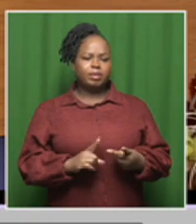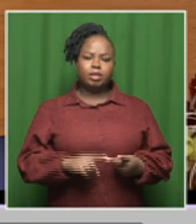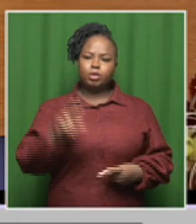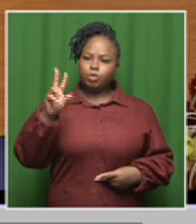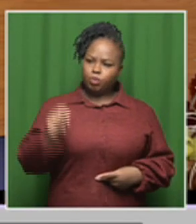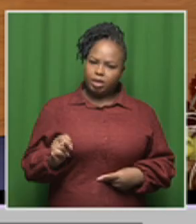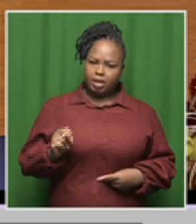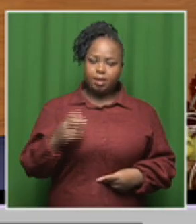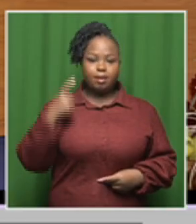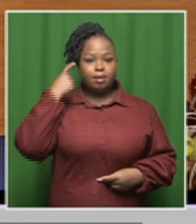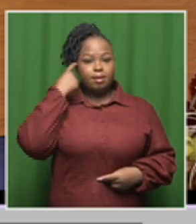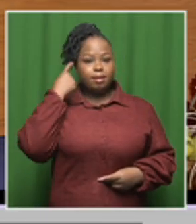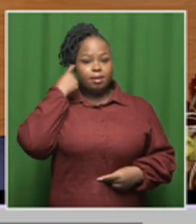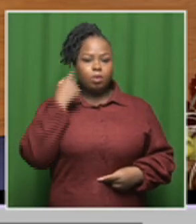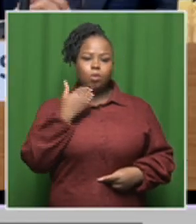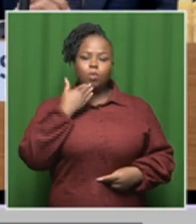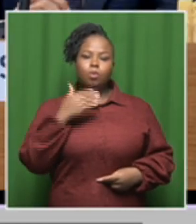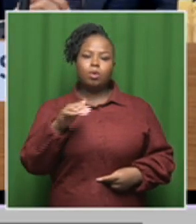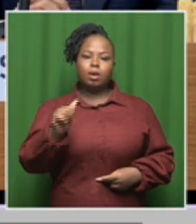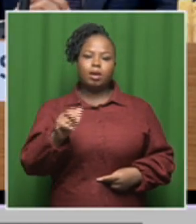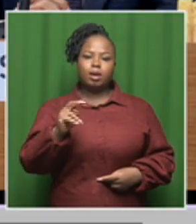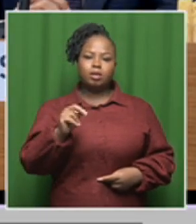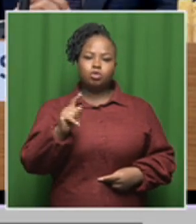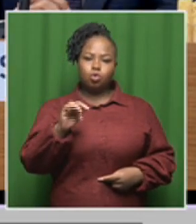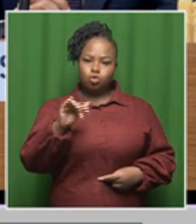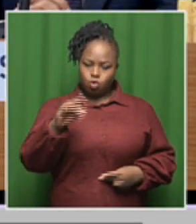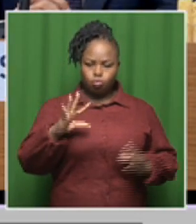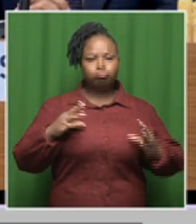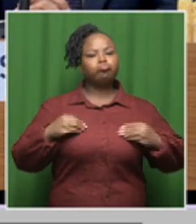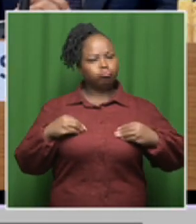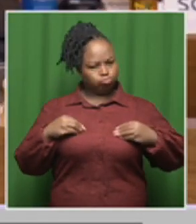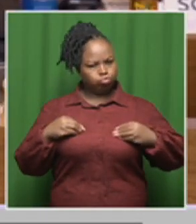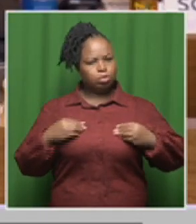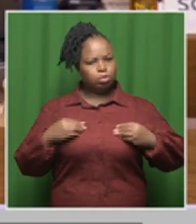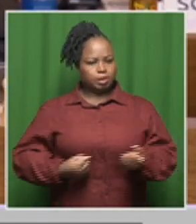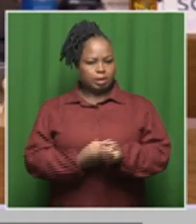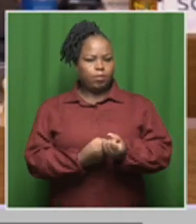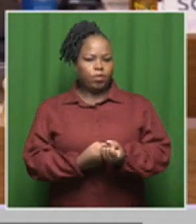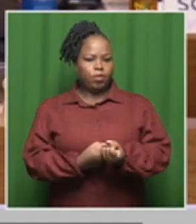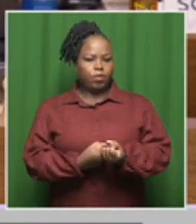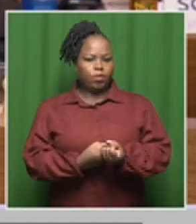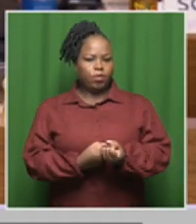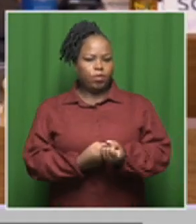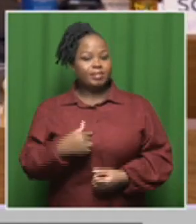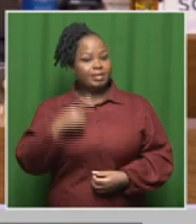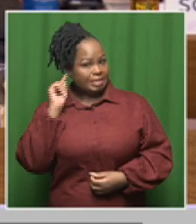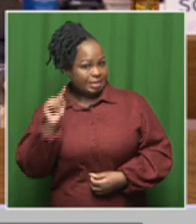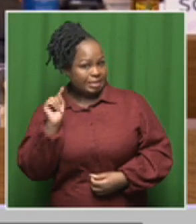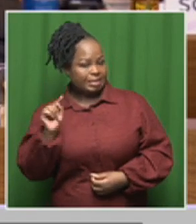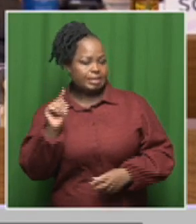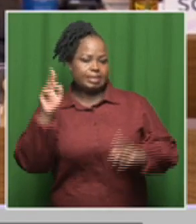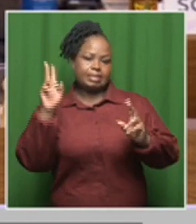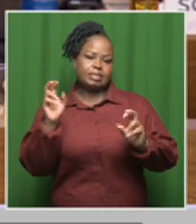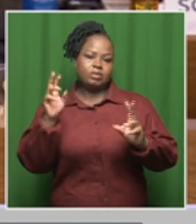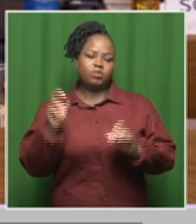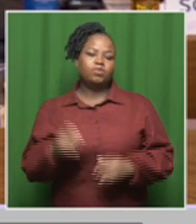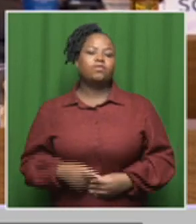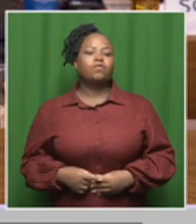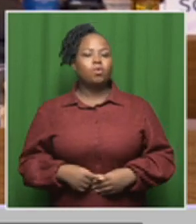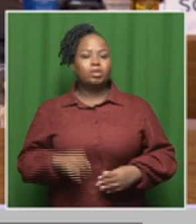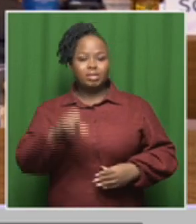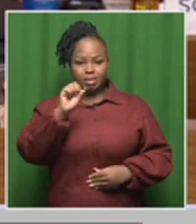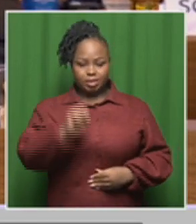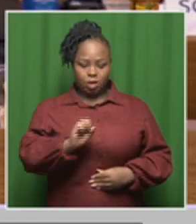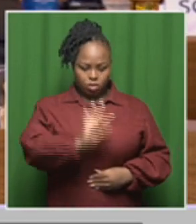UN Secretary General, Antonio Guterres. And I think this will be the main issue in terms of the developing